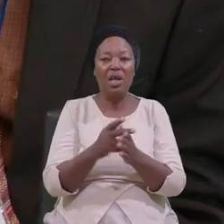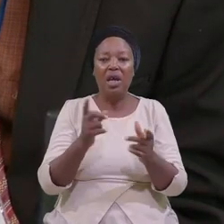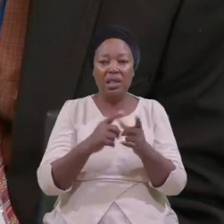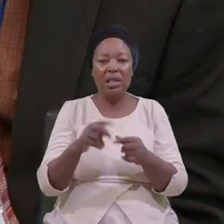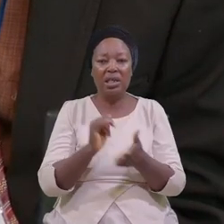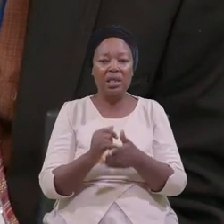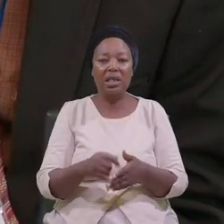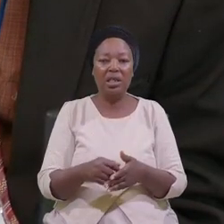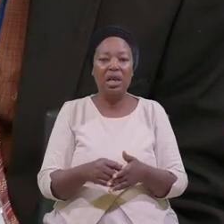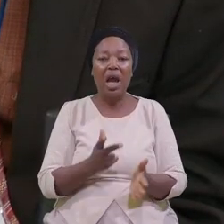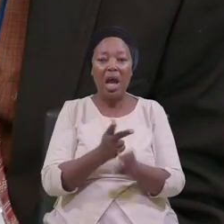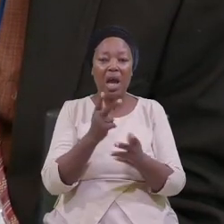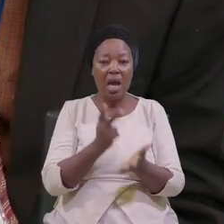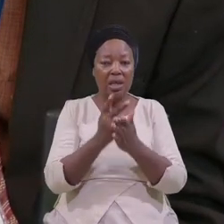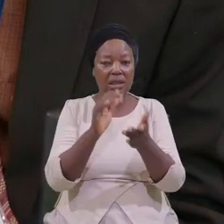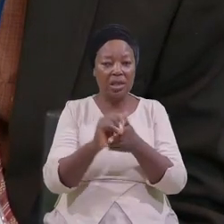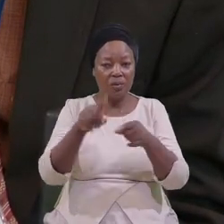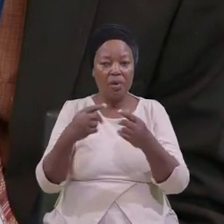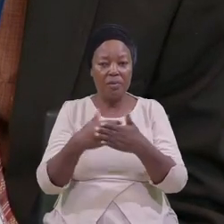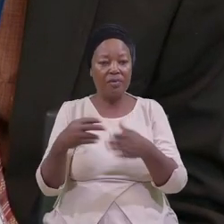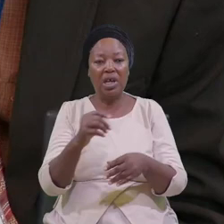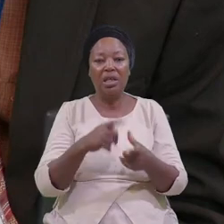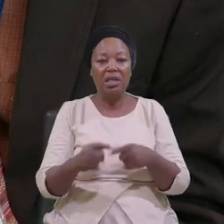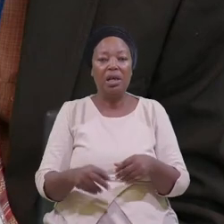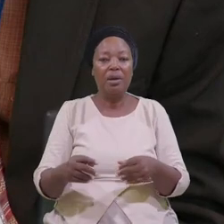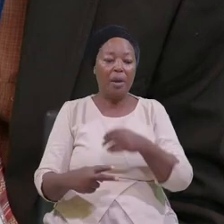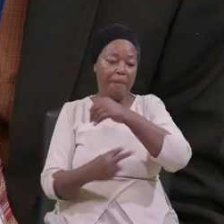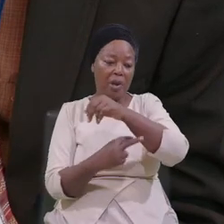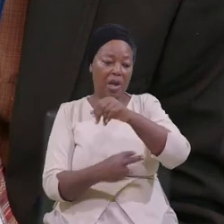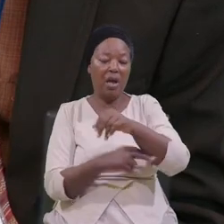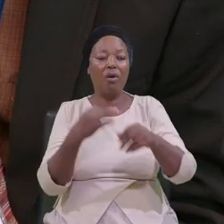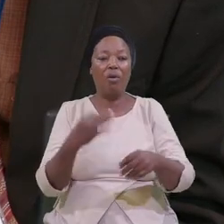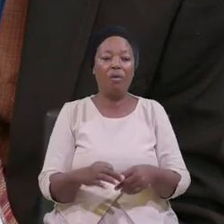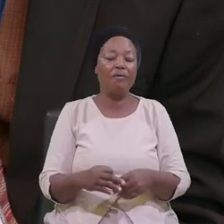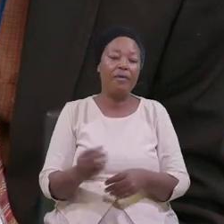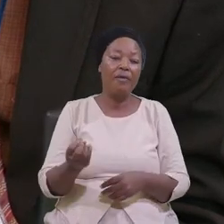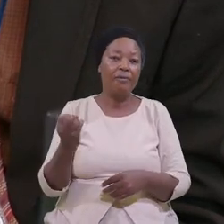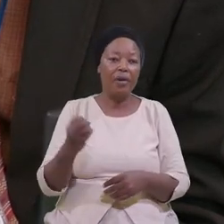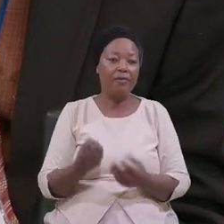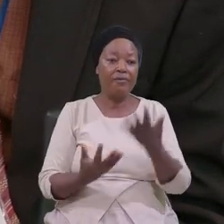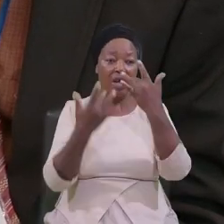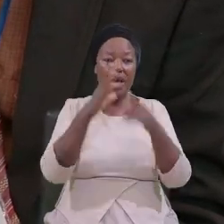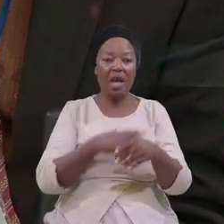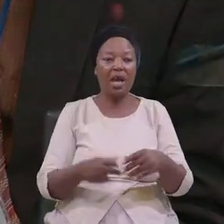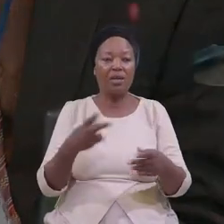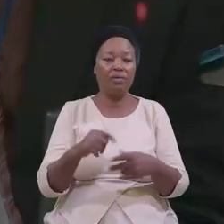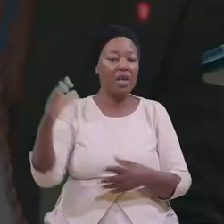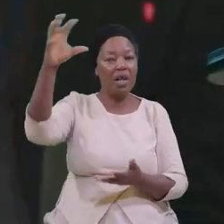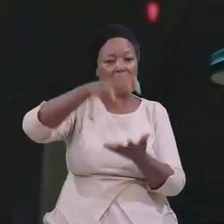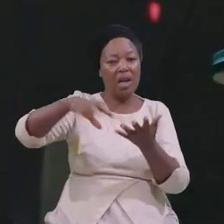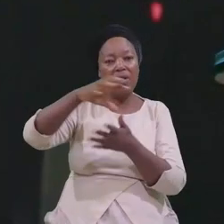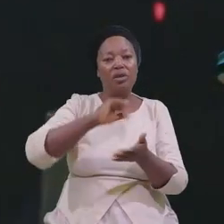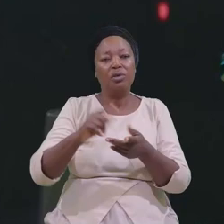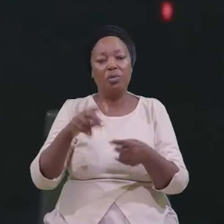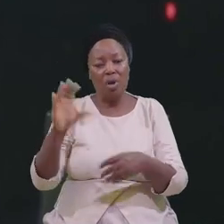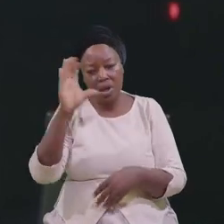them, and the pillar of fire and the pillar of clouds to search out a resting place for them. That's